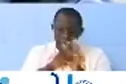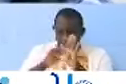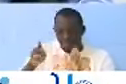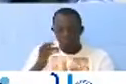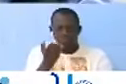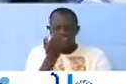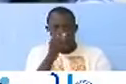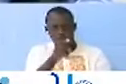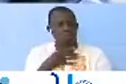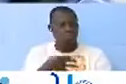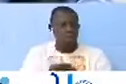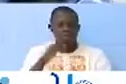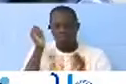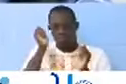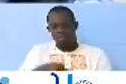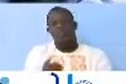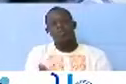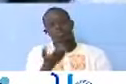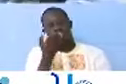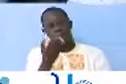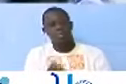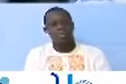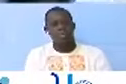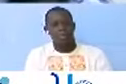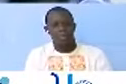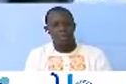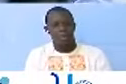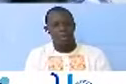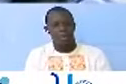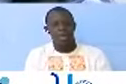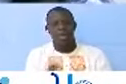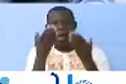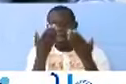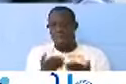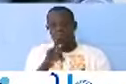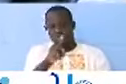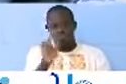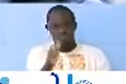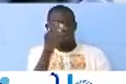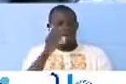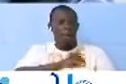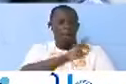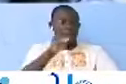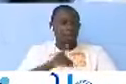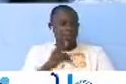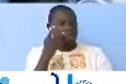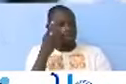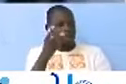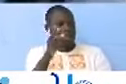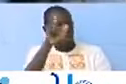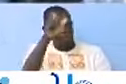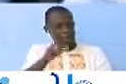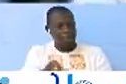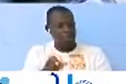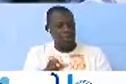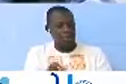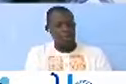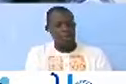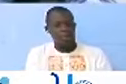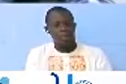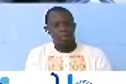of food he wants, that's what he will eat. Ida dami ndo mo jije. And he'll go to a place and see somebody. Ofa fa somebody